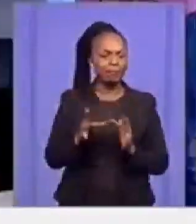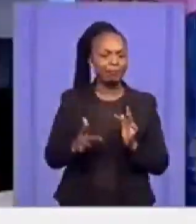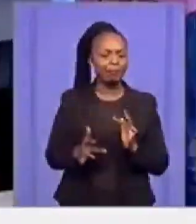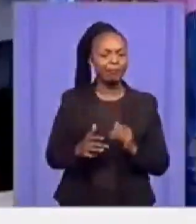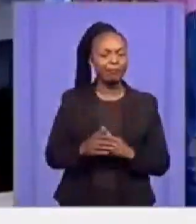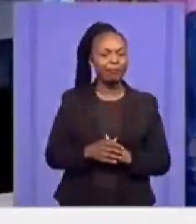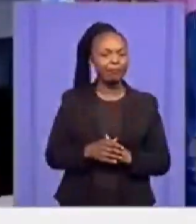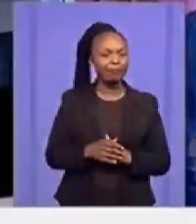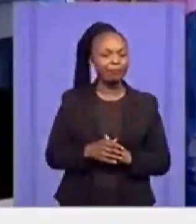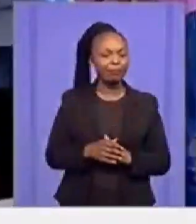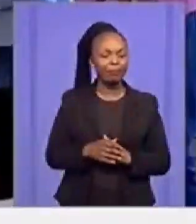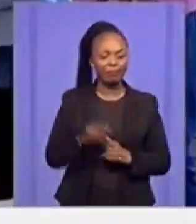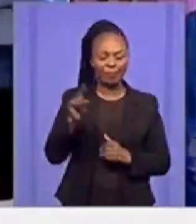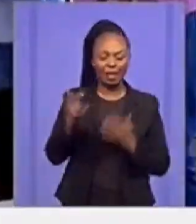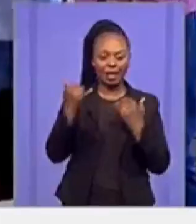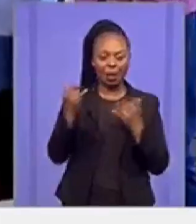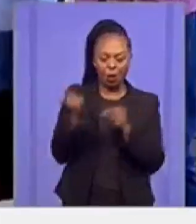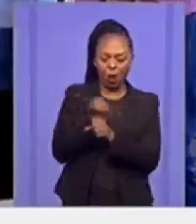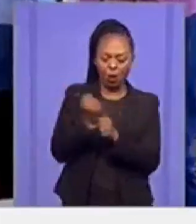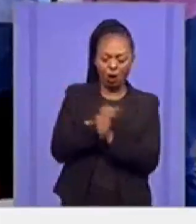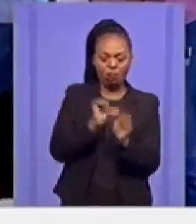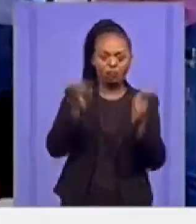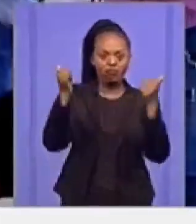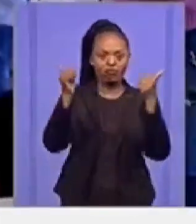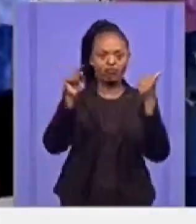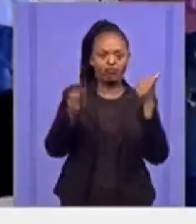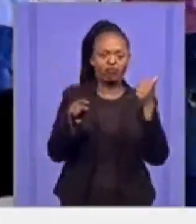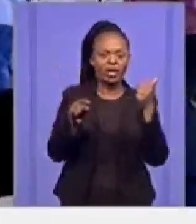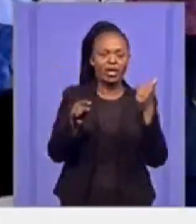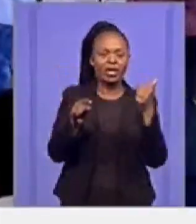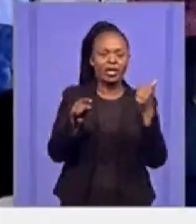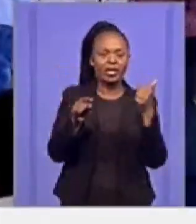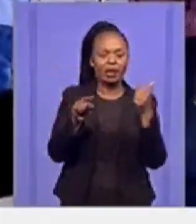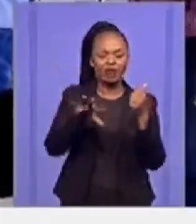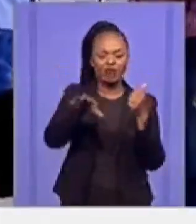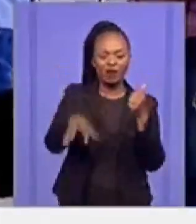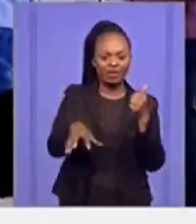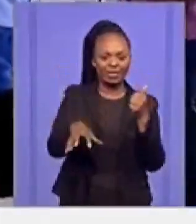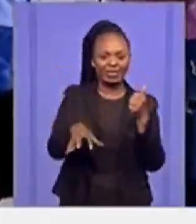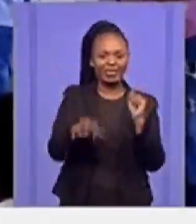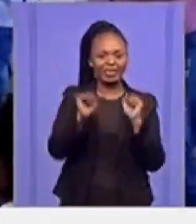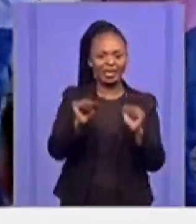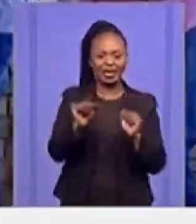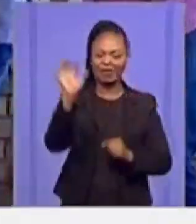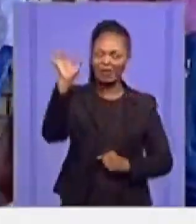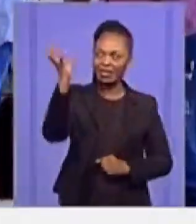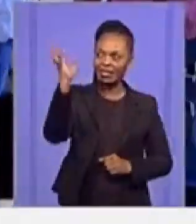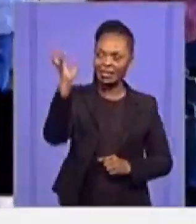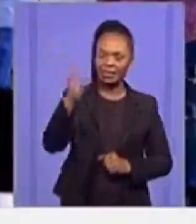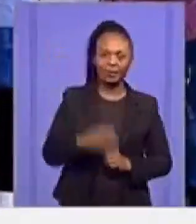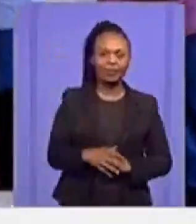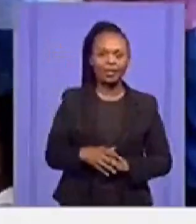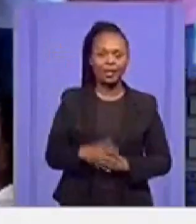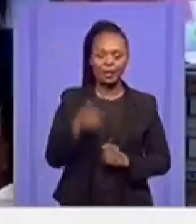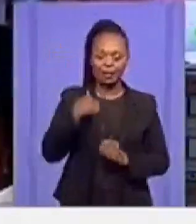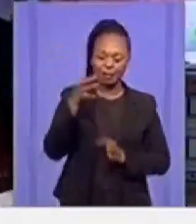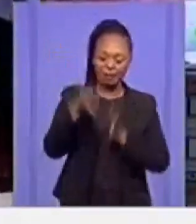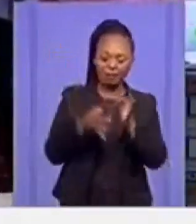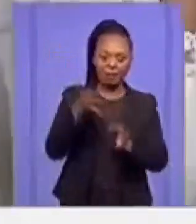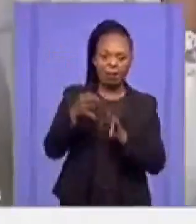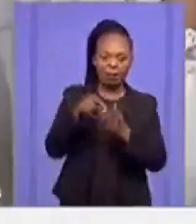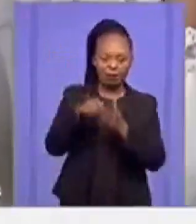ANC e sebetsa hantle ka hare ho province ena ya Freistata o ntse ke bua tsena ke ba ntse ke